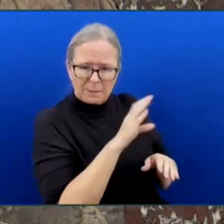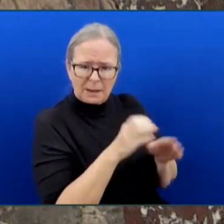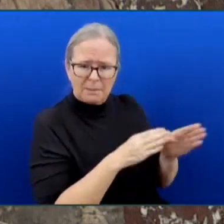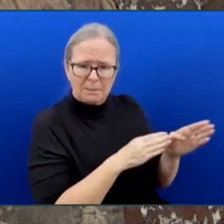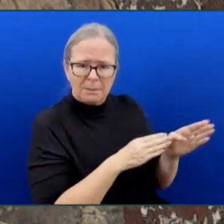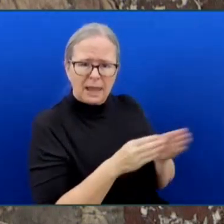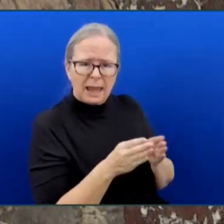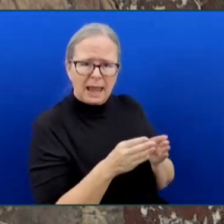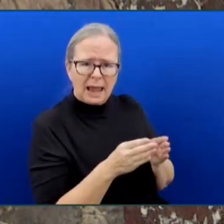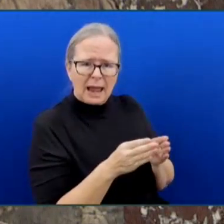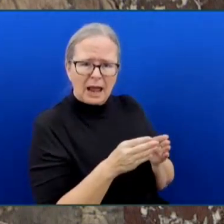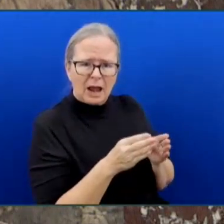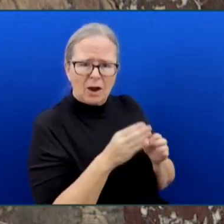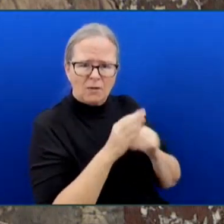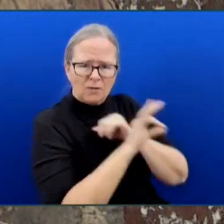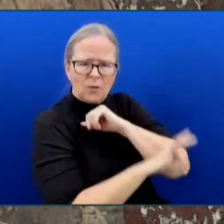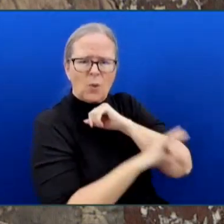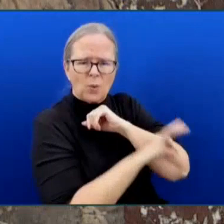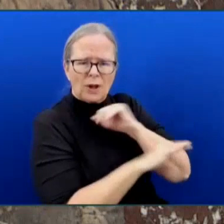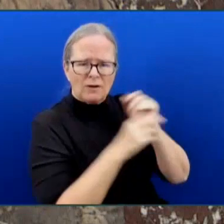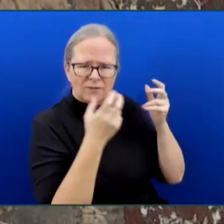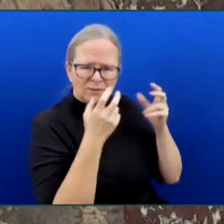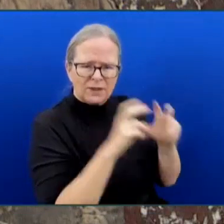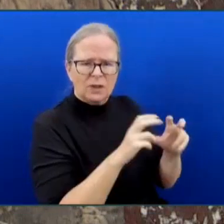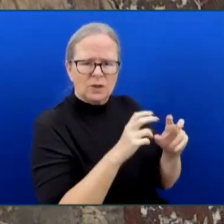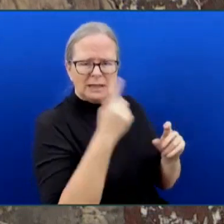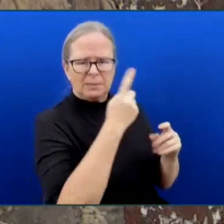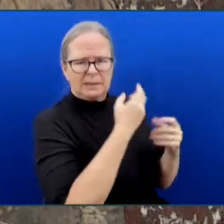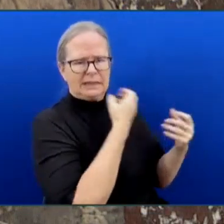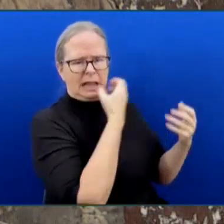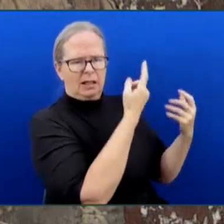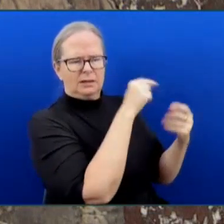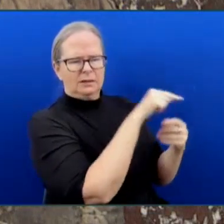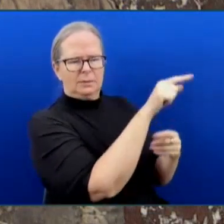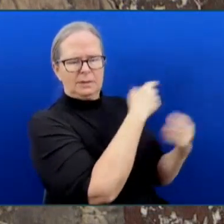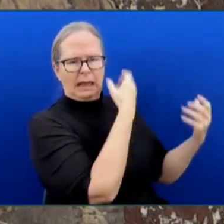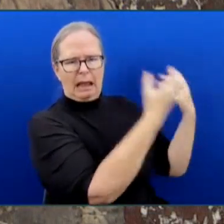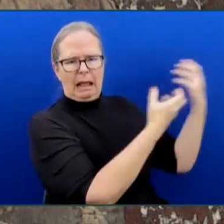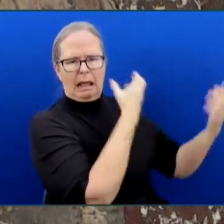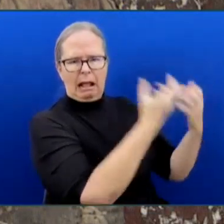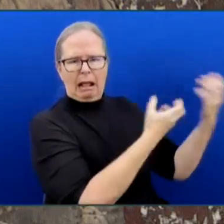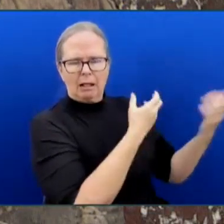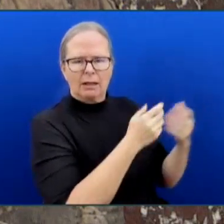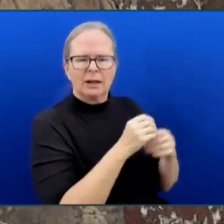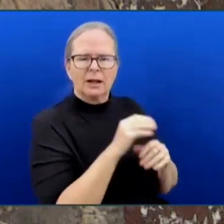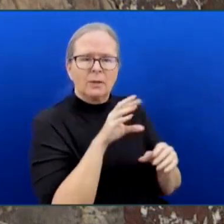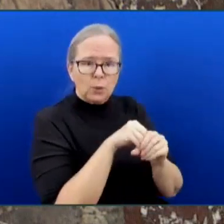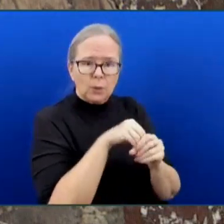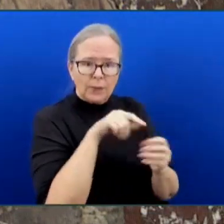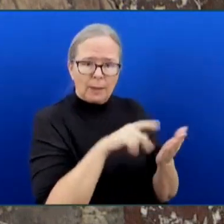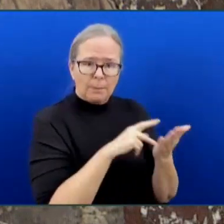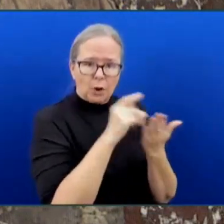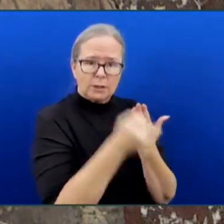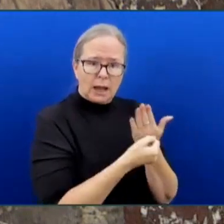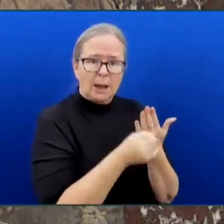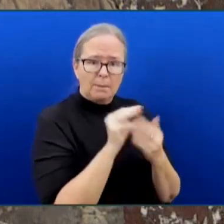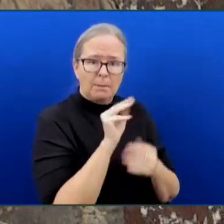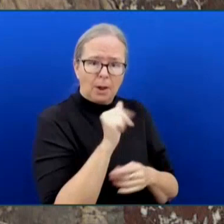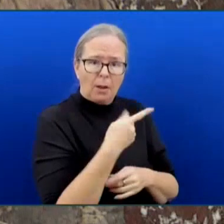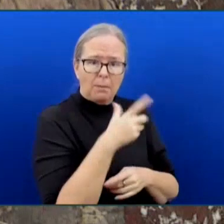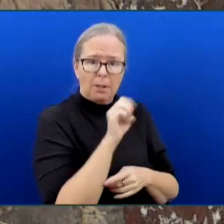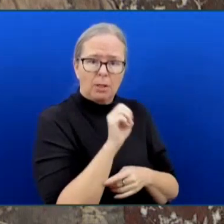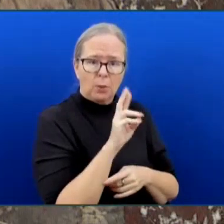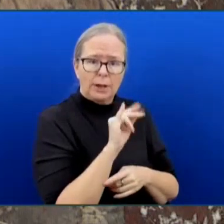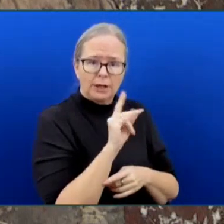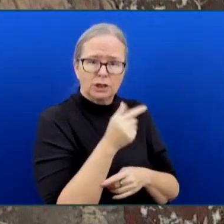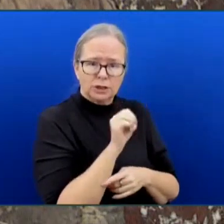project, including the E-Moly project in Maple Ridge, with a company that wouldn't have come here under their